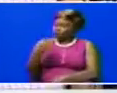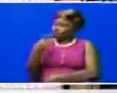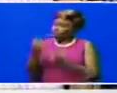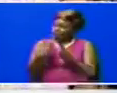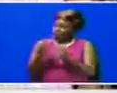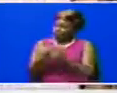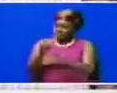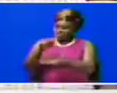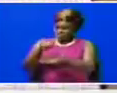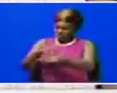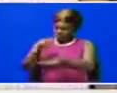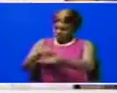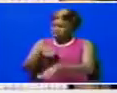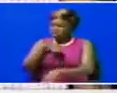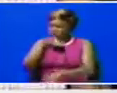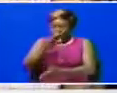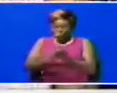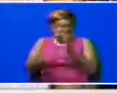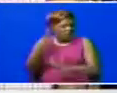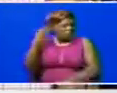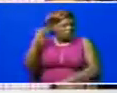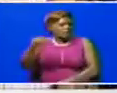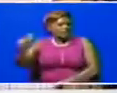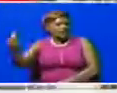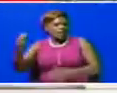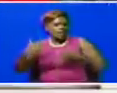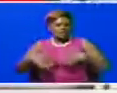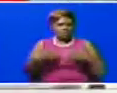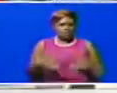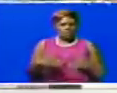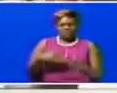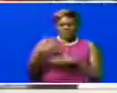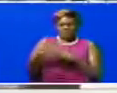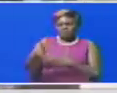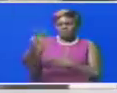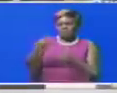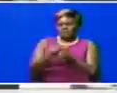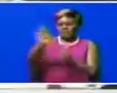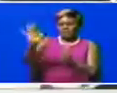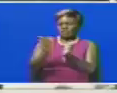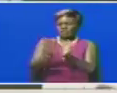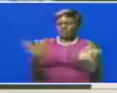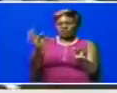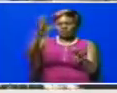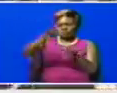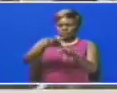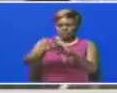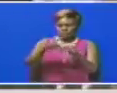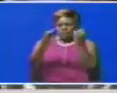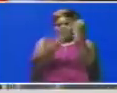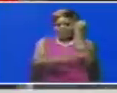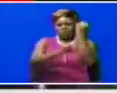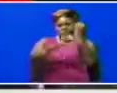Raila, amuite waongee bila kusikiza watu wengine kando kando. After the 2013 general election, which also left the